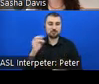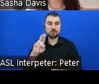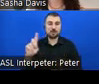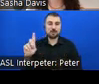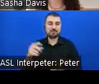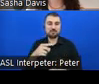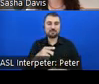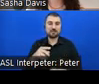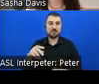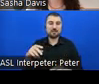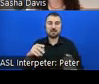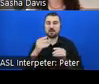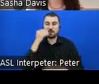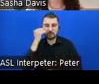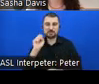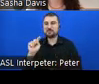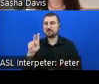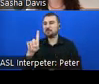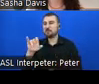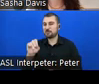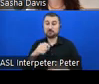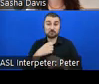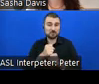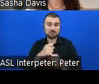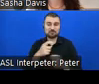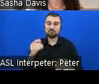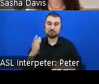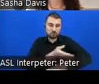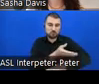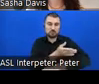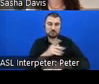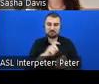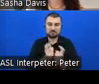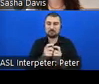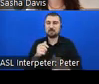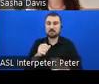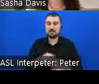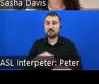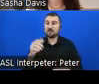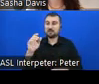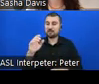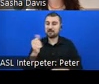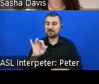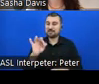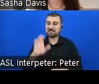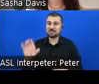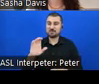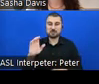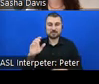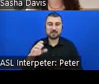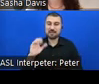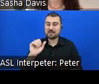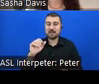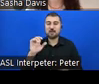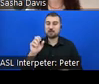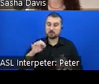studio, which he created by restoring and converting the abandoned 19th century cast iron sewing factory. Here